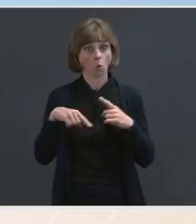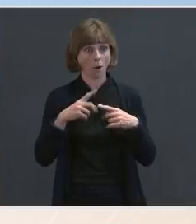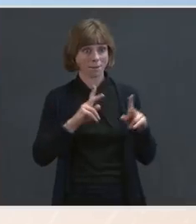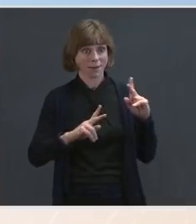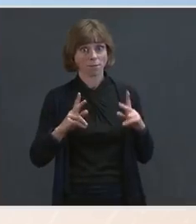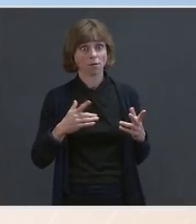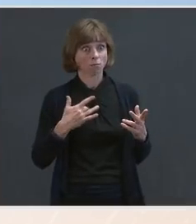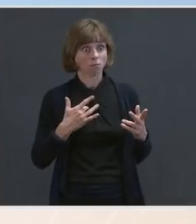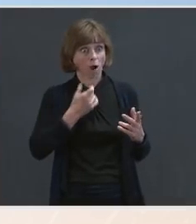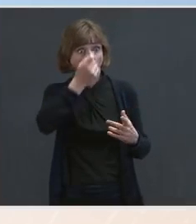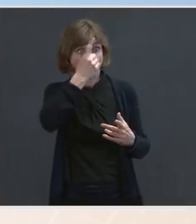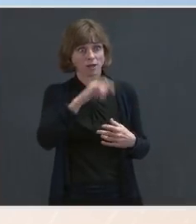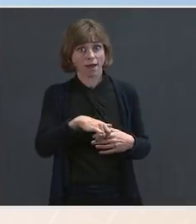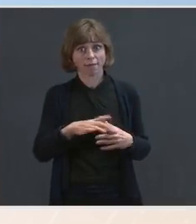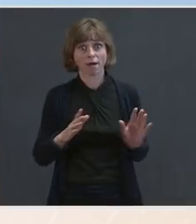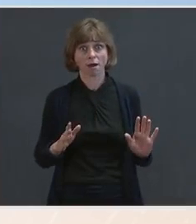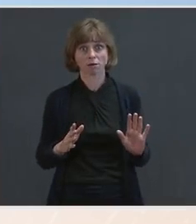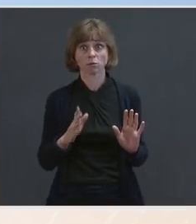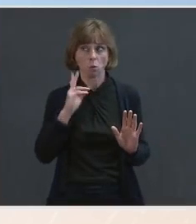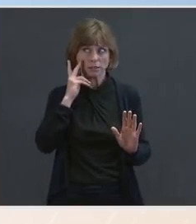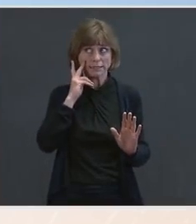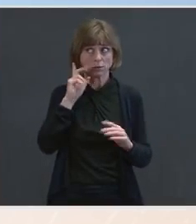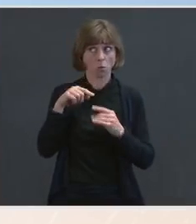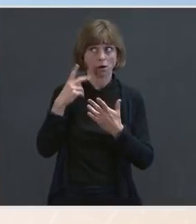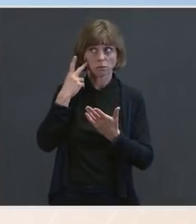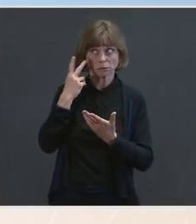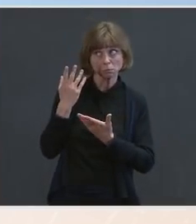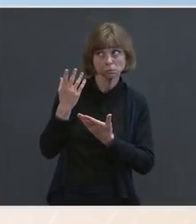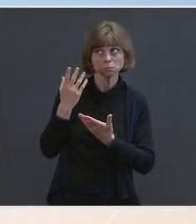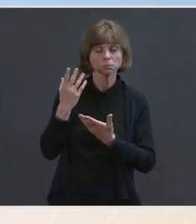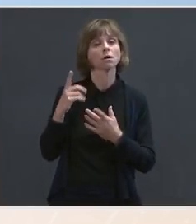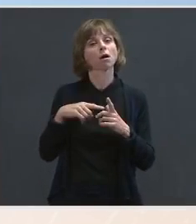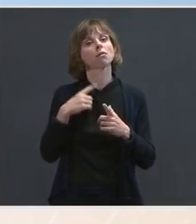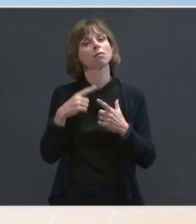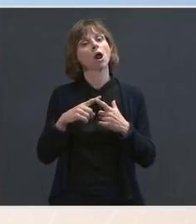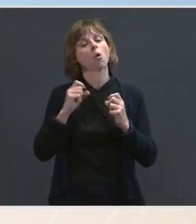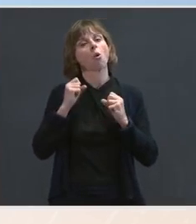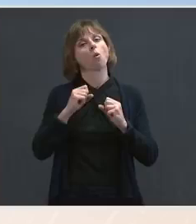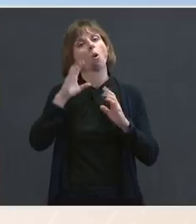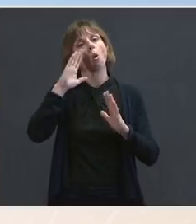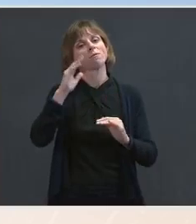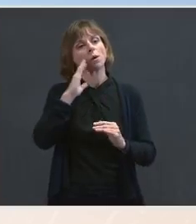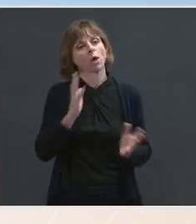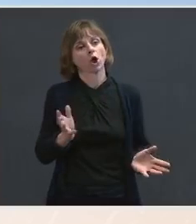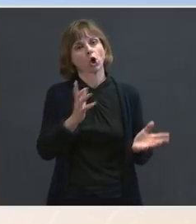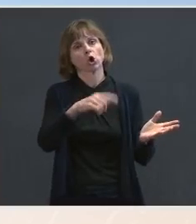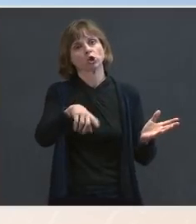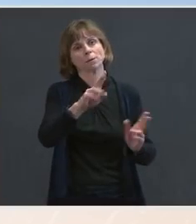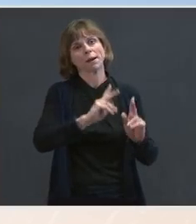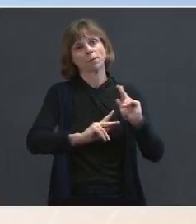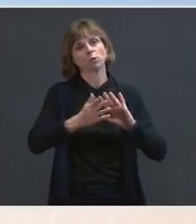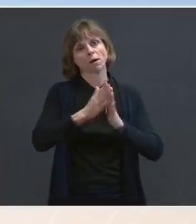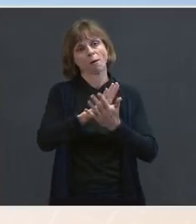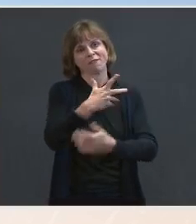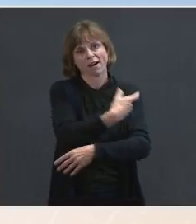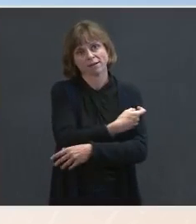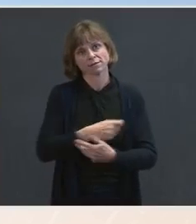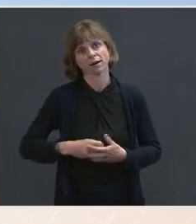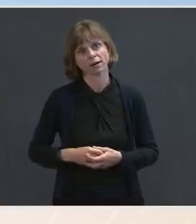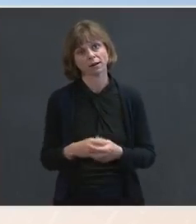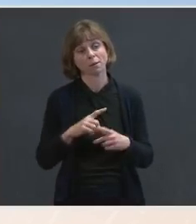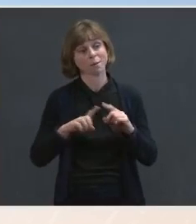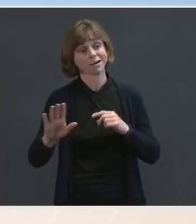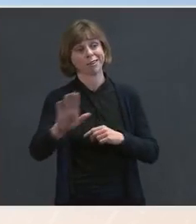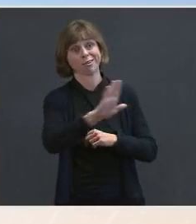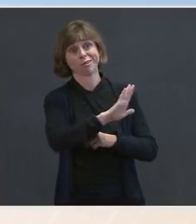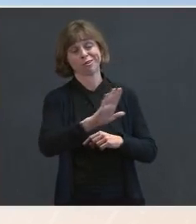hopefully, and we'll see it when we see it, it will hopefully encourage people to get vaccinated as well. But they're on their own timeline,